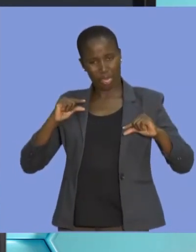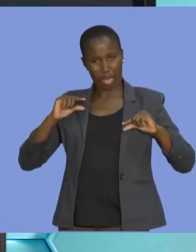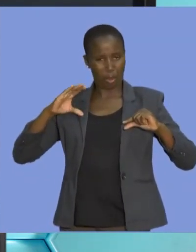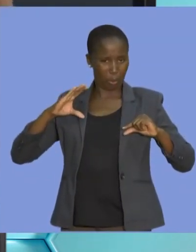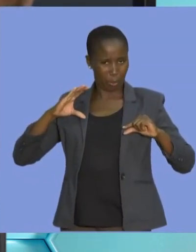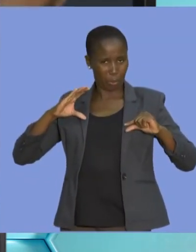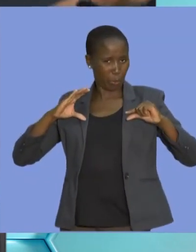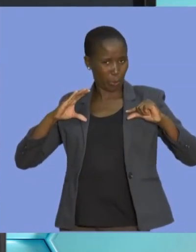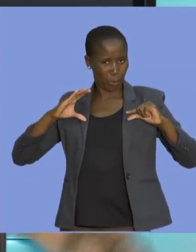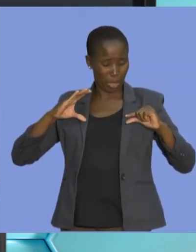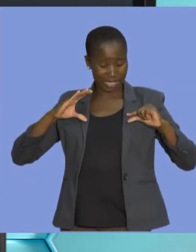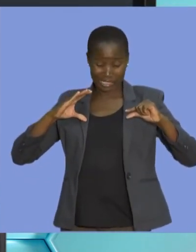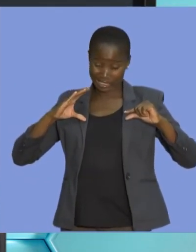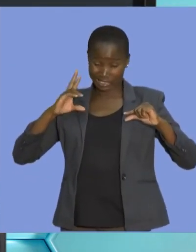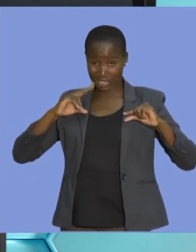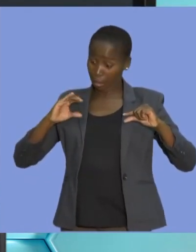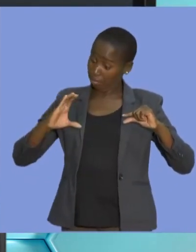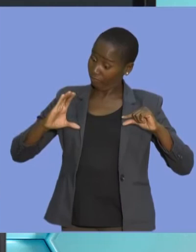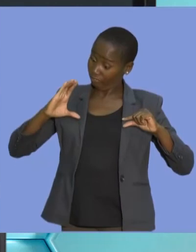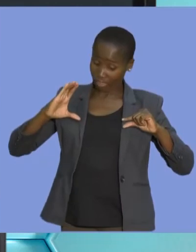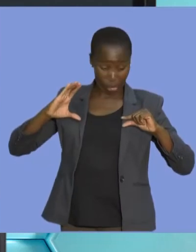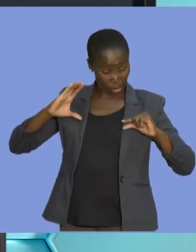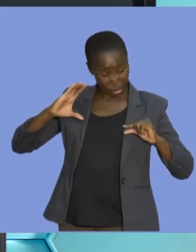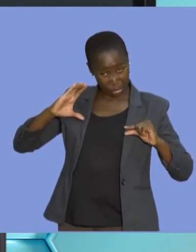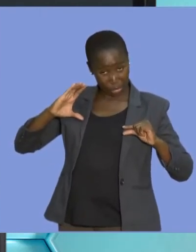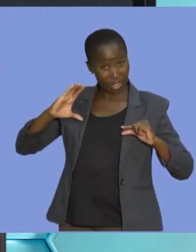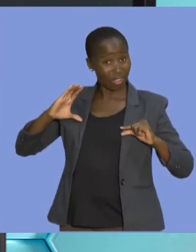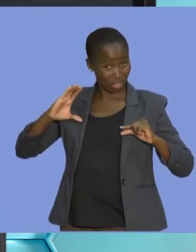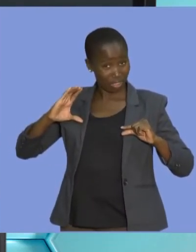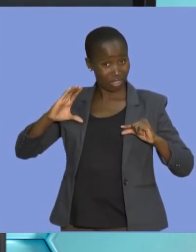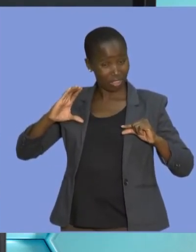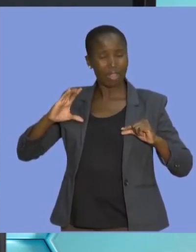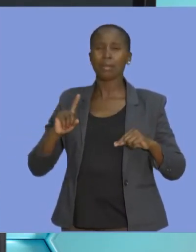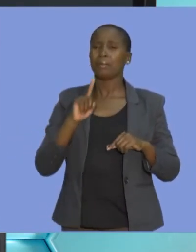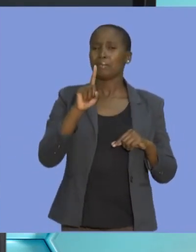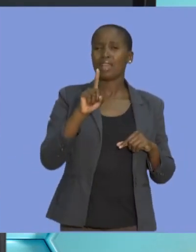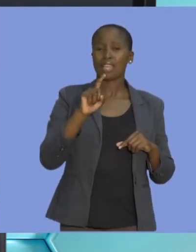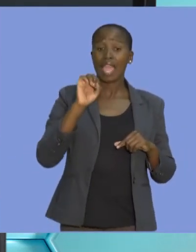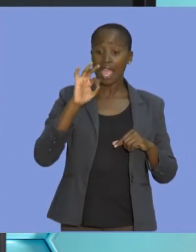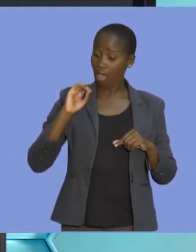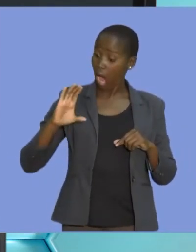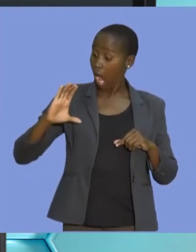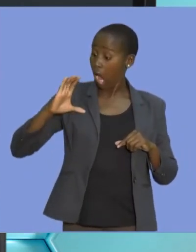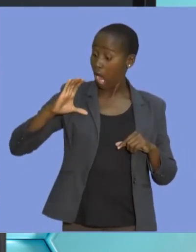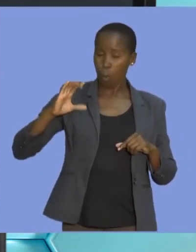there's a huge gap between them. But what if that highest is the only one highest?